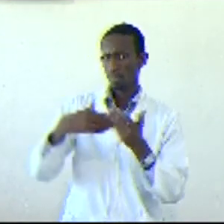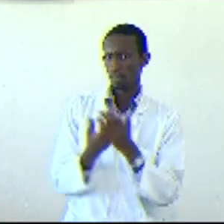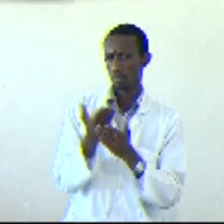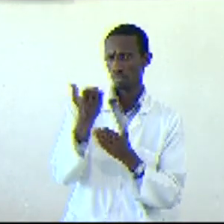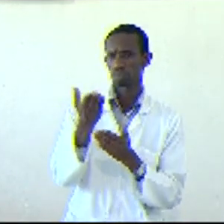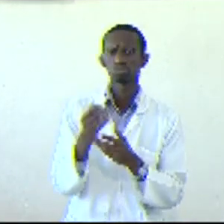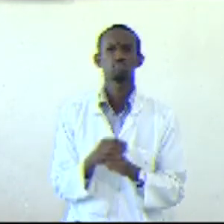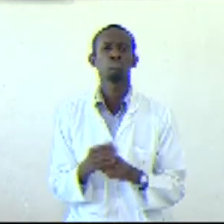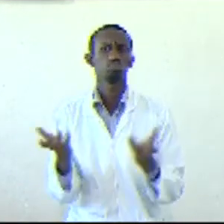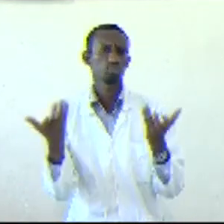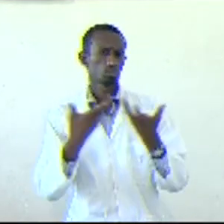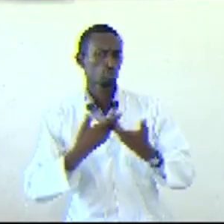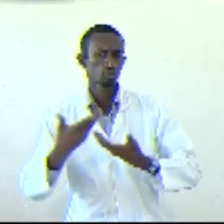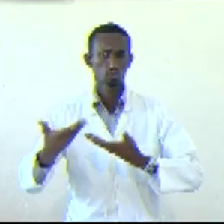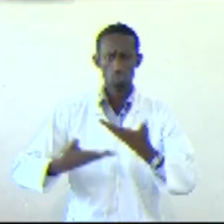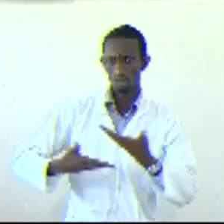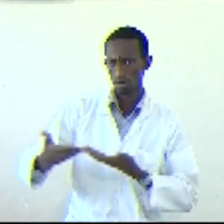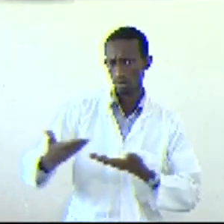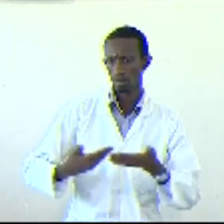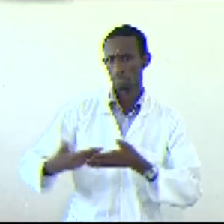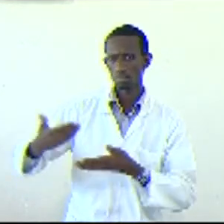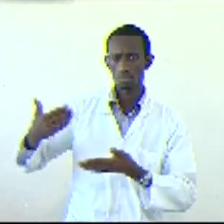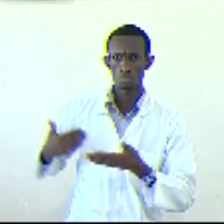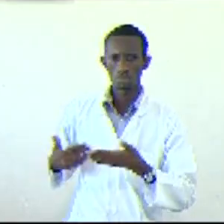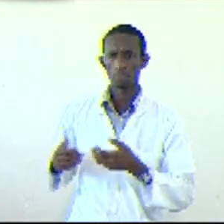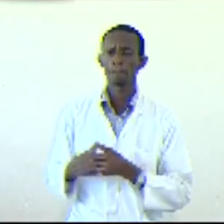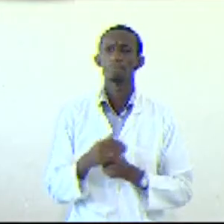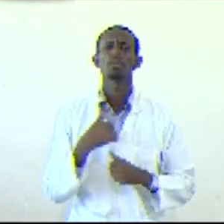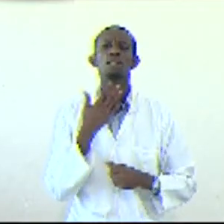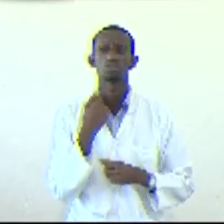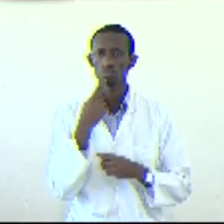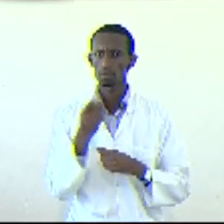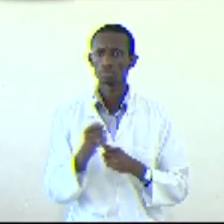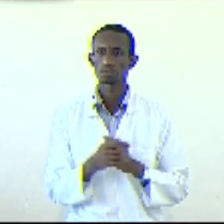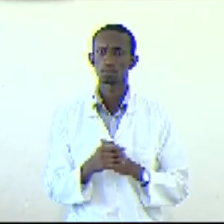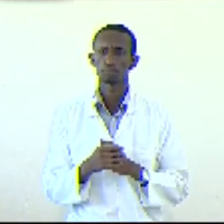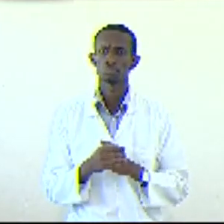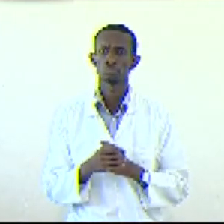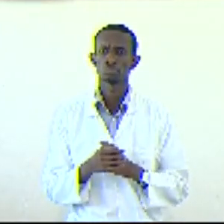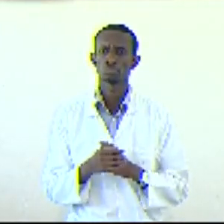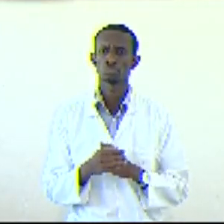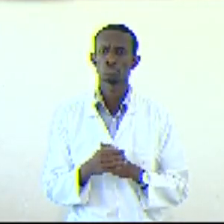have discussed here. And I wish you to meet again when